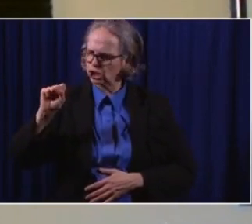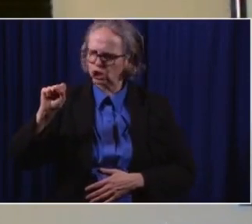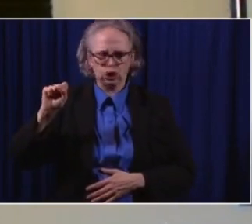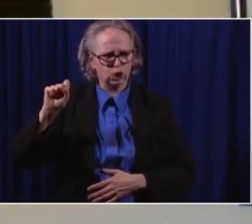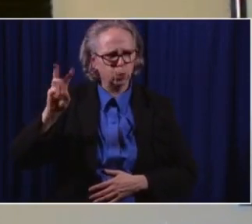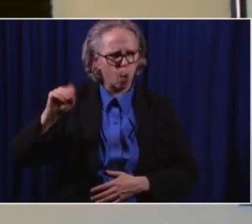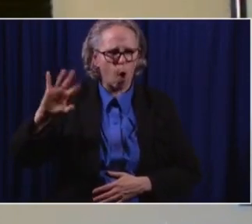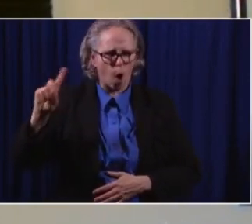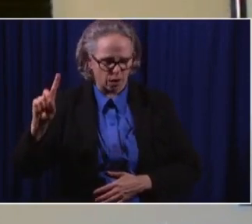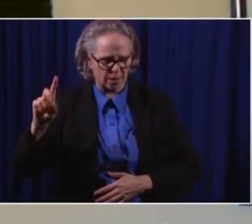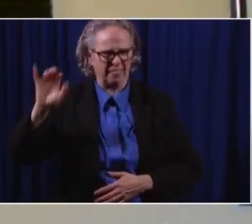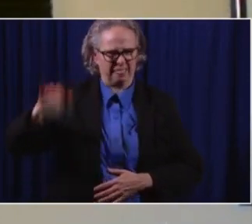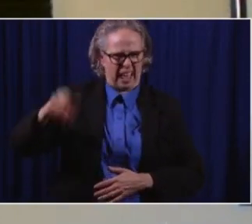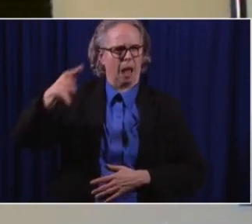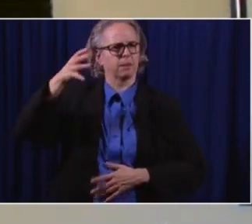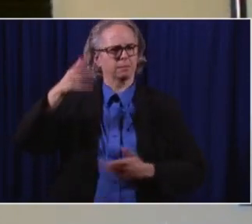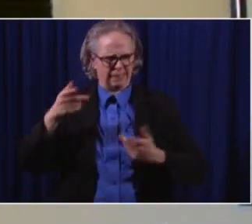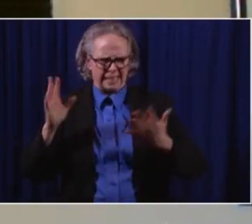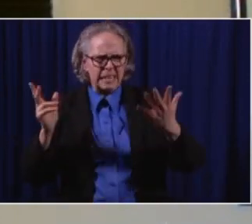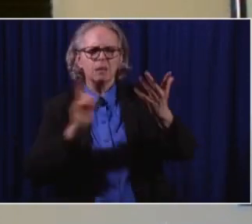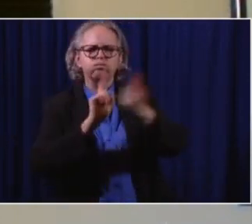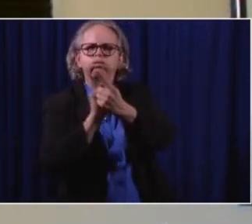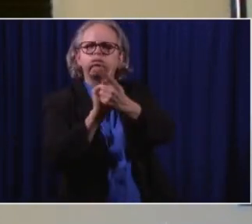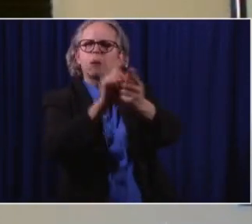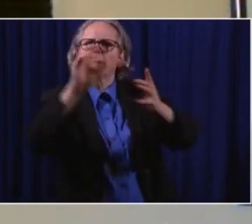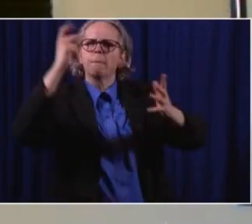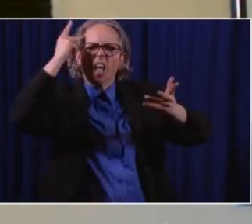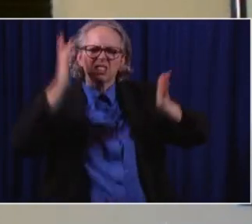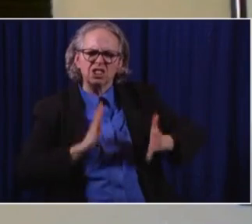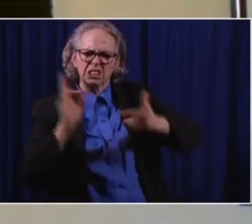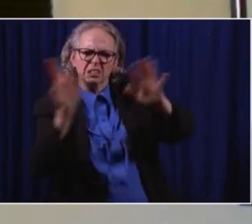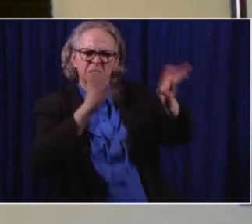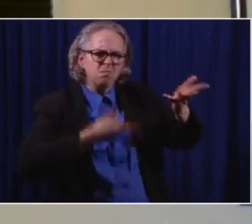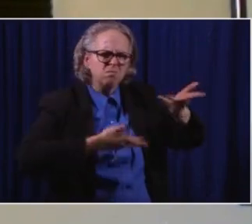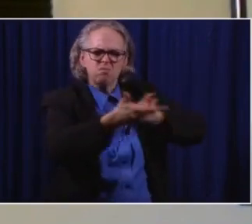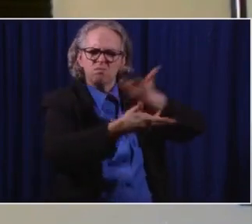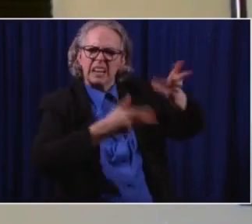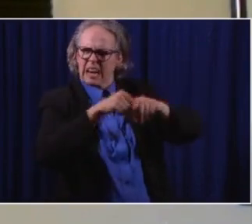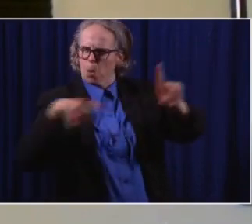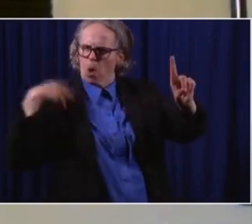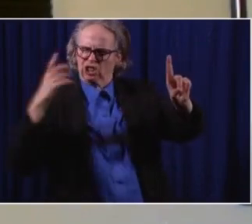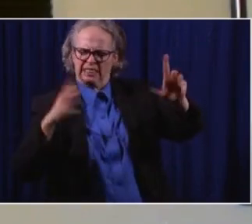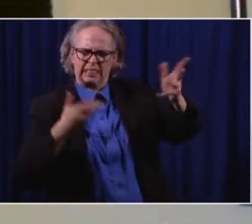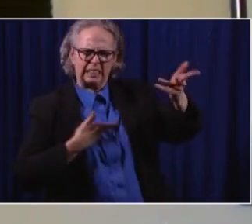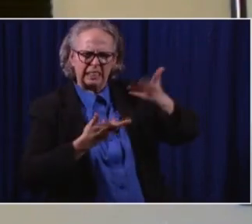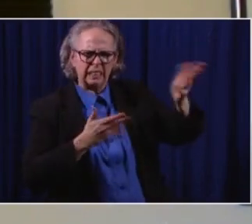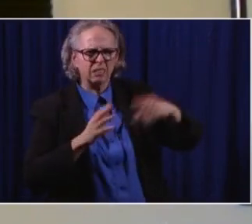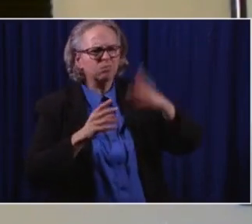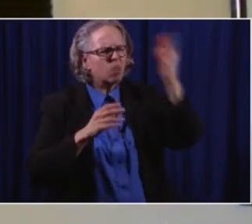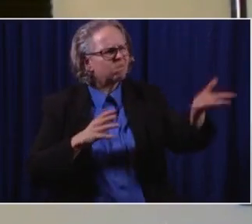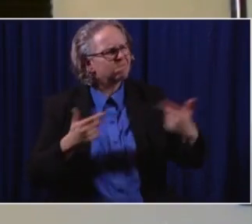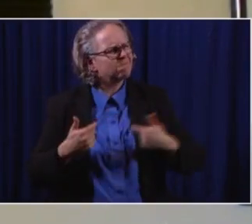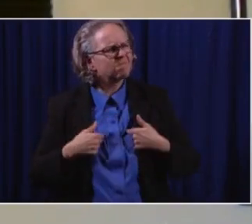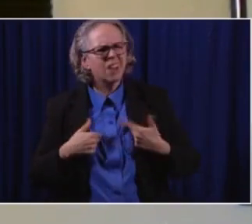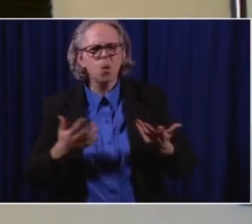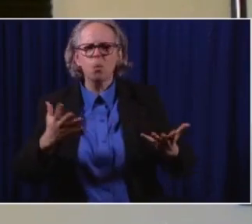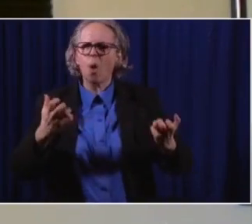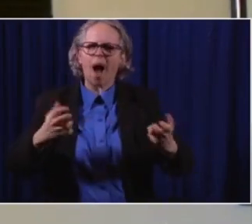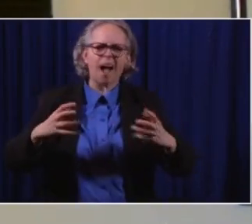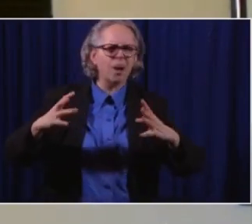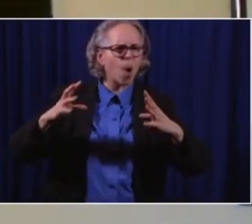interesting acquaintances when he was in Washington, D.C., but he told Paul Sorg that he always wanted to have his own newspaper. So